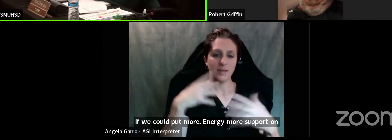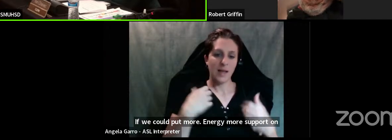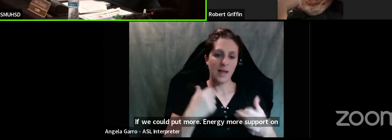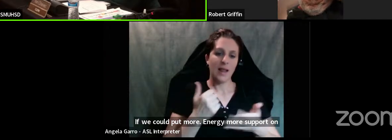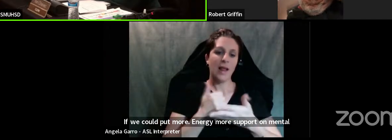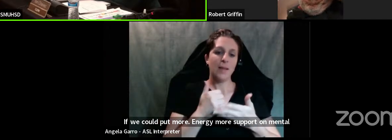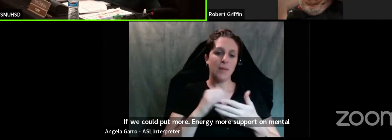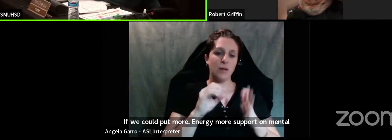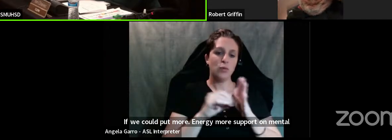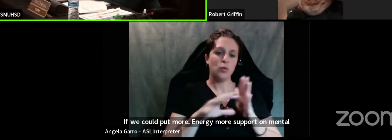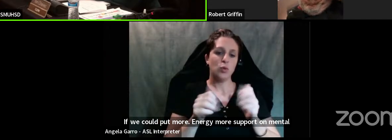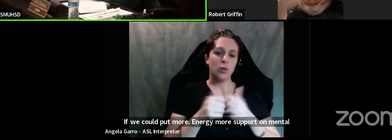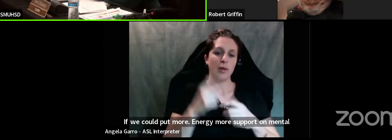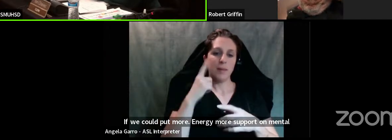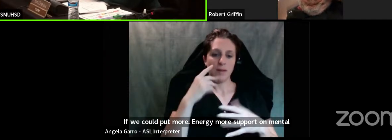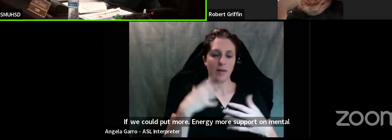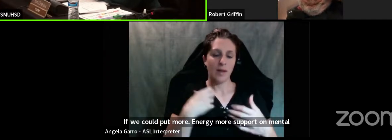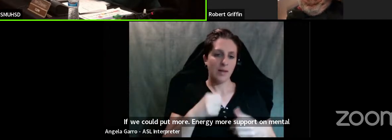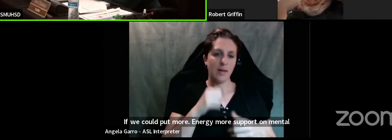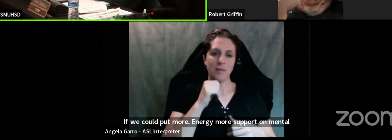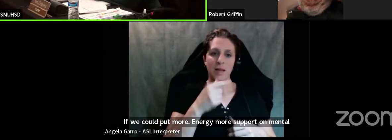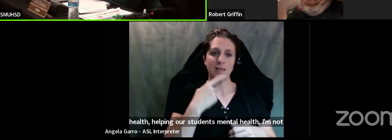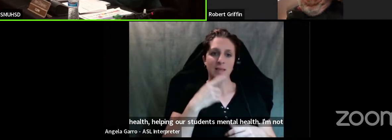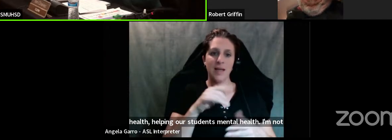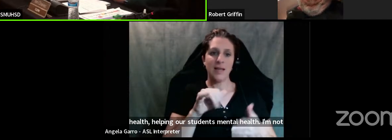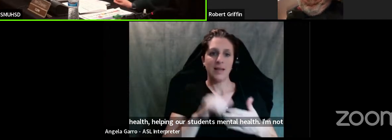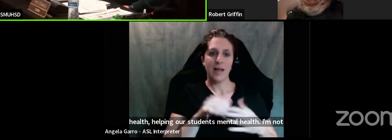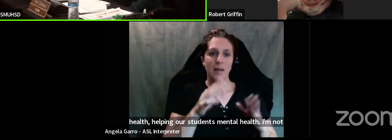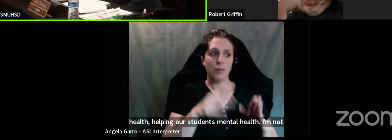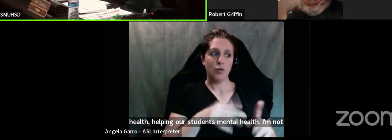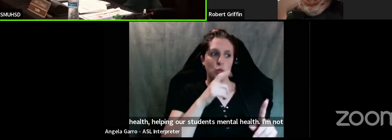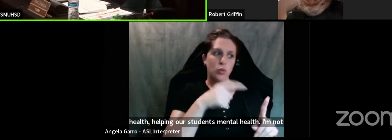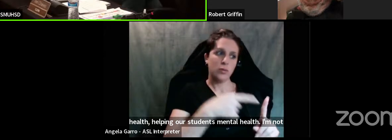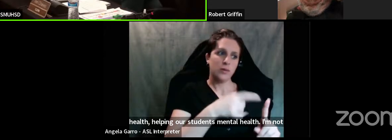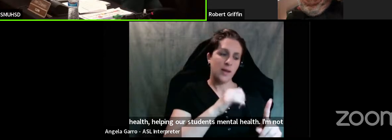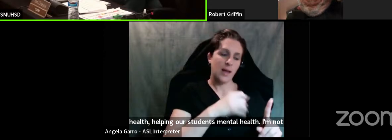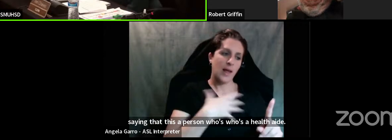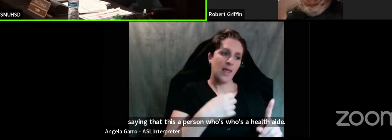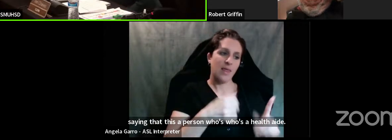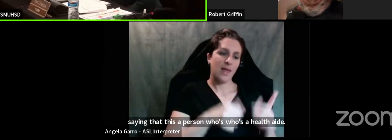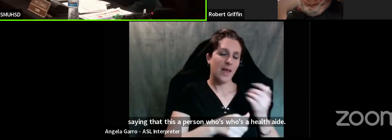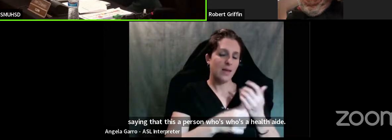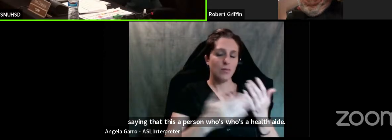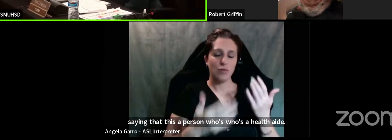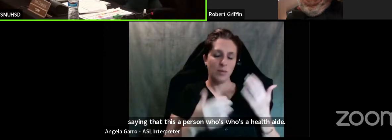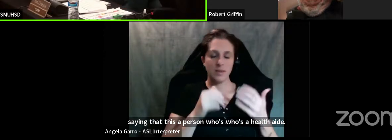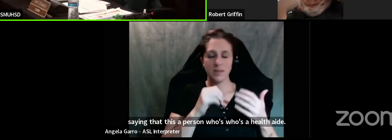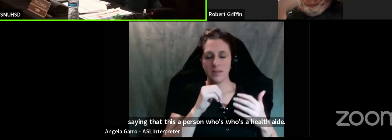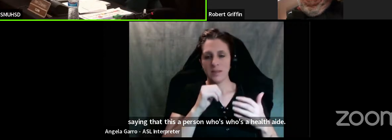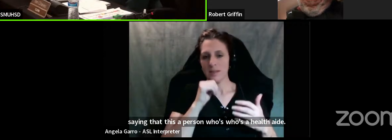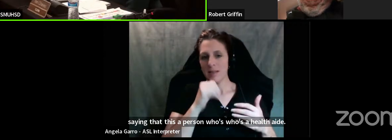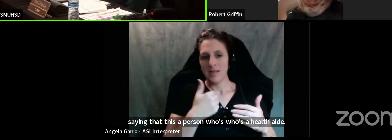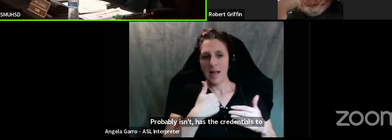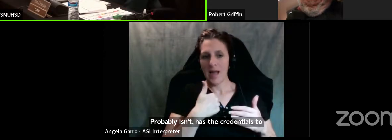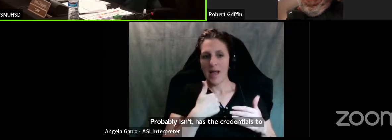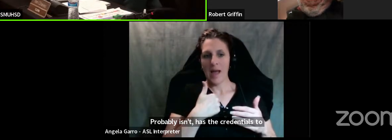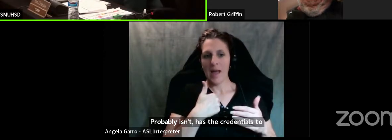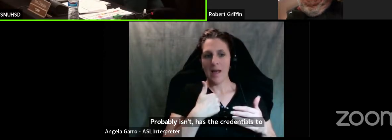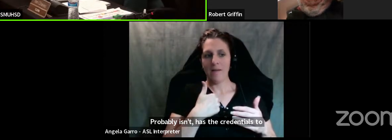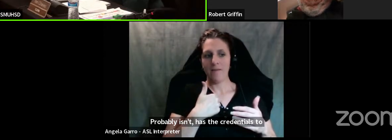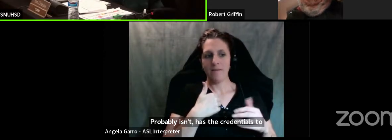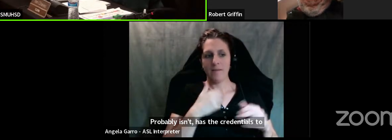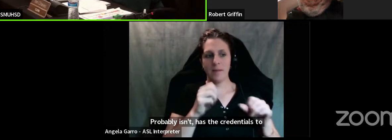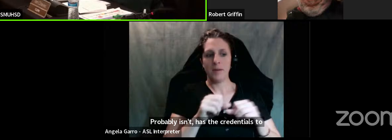mental health. But I'm not saying that there's a person who's a health aide probably isn't has the credentials to help,